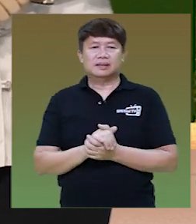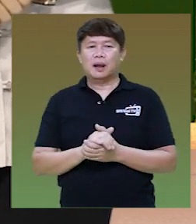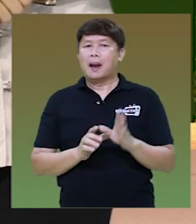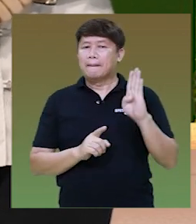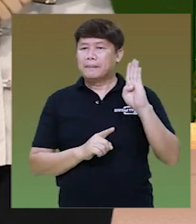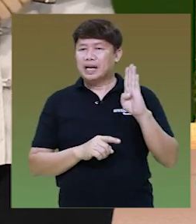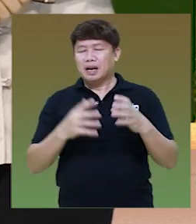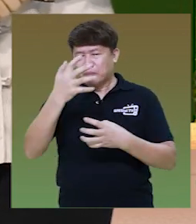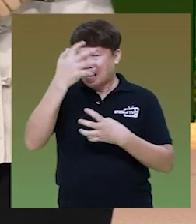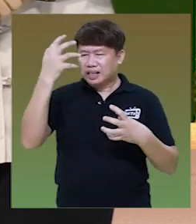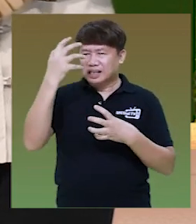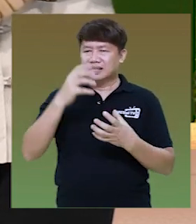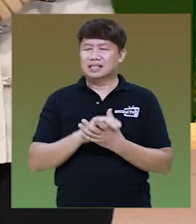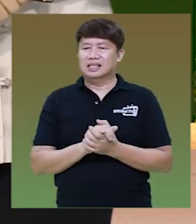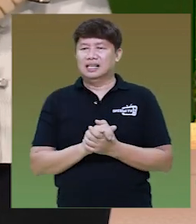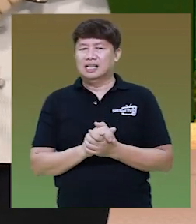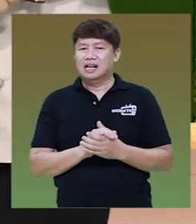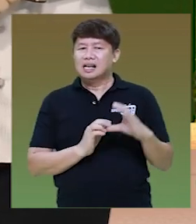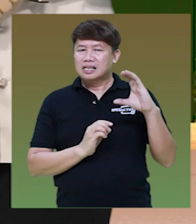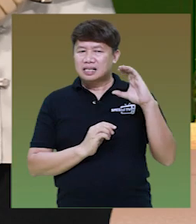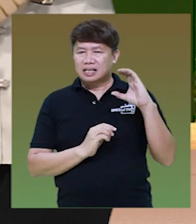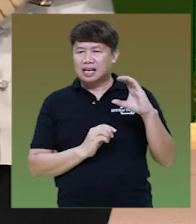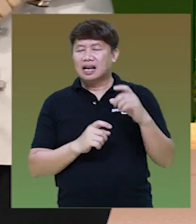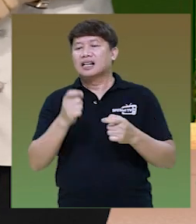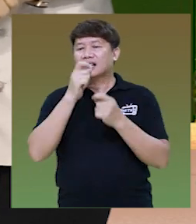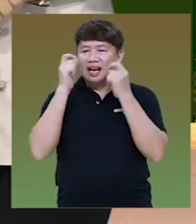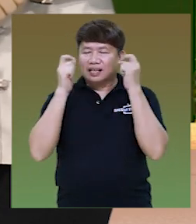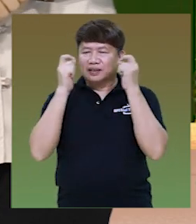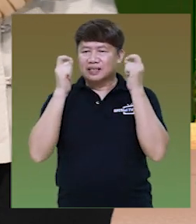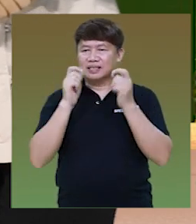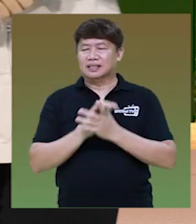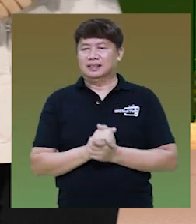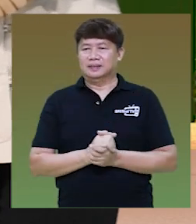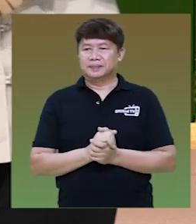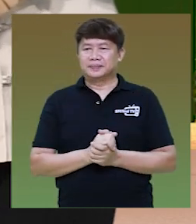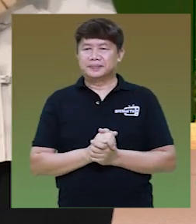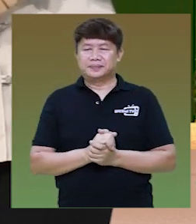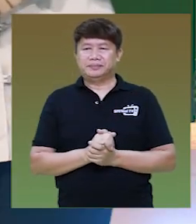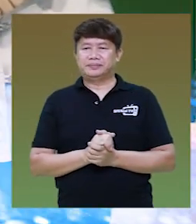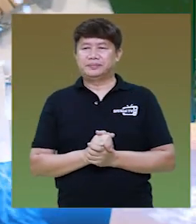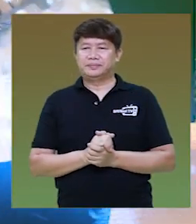B. Monkeys. C. Tigers.